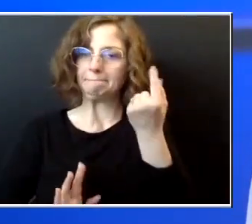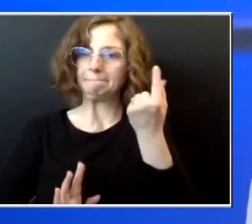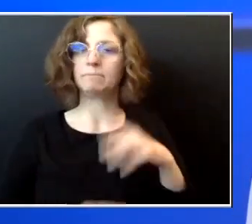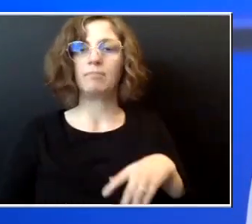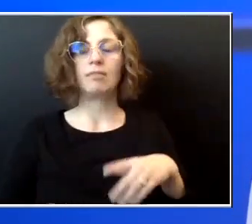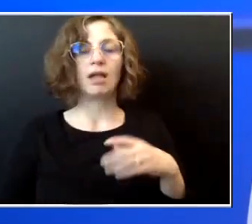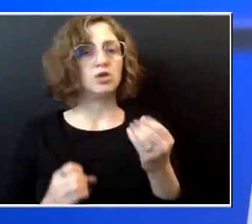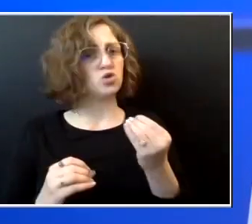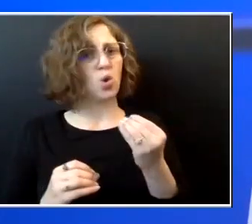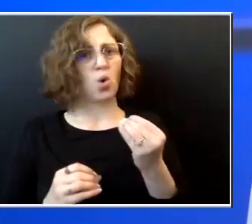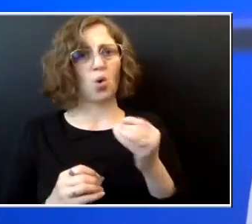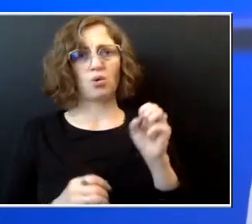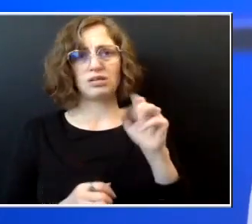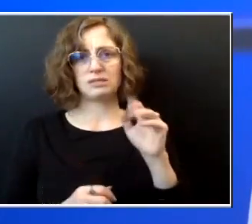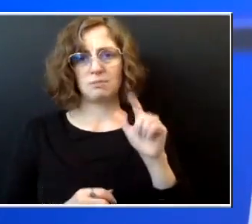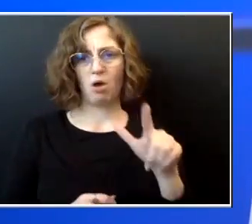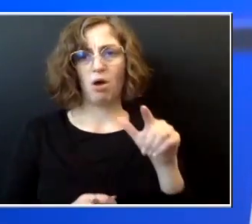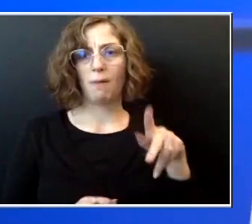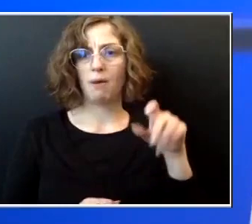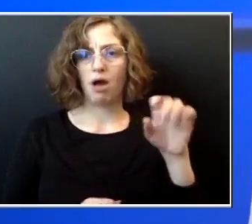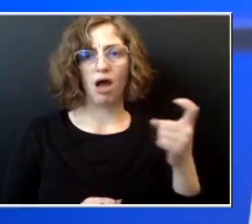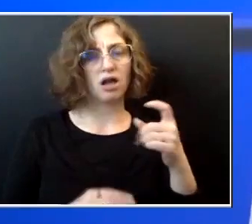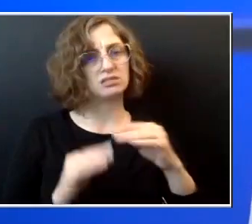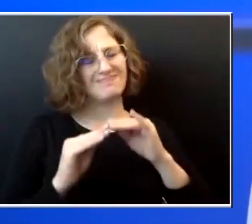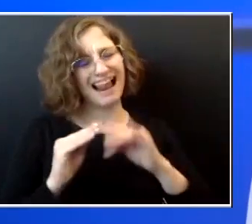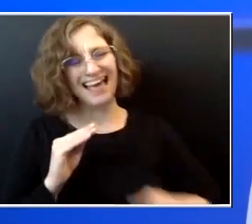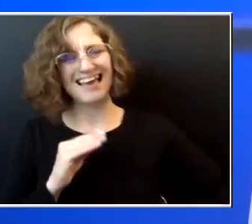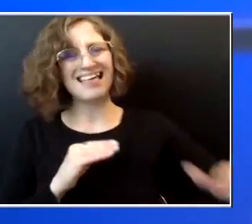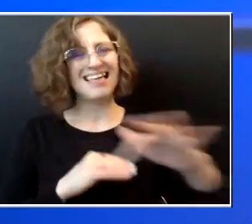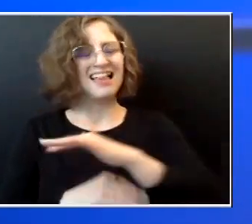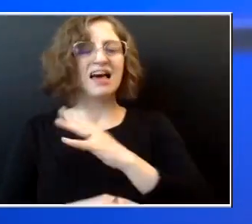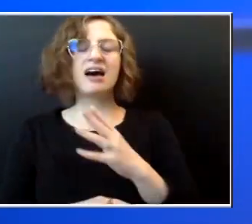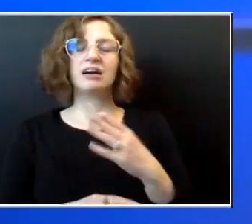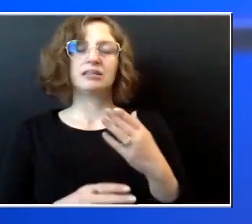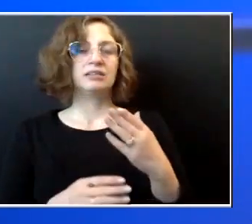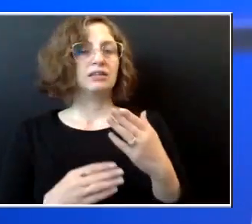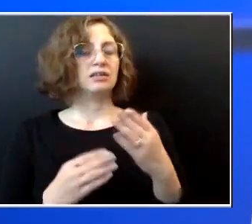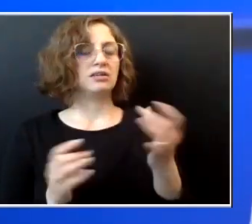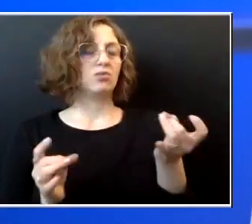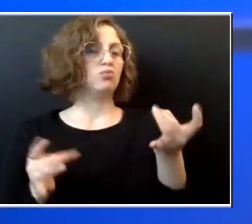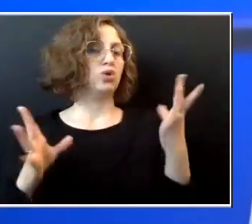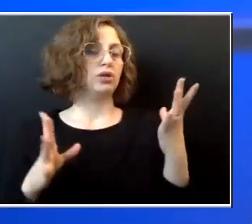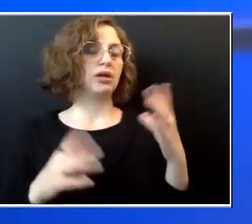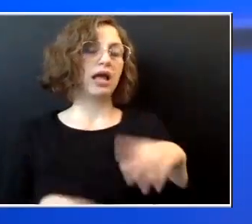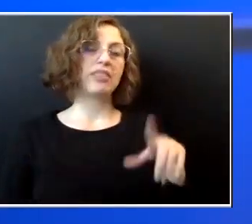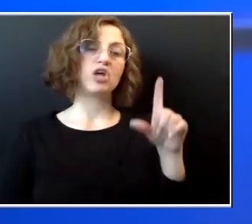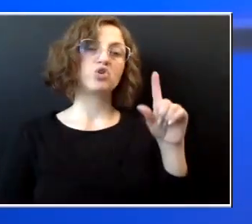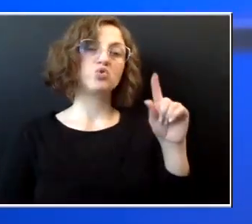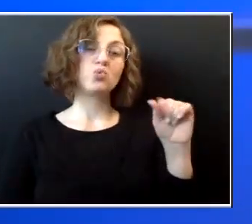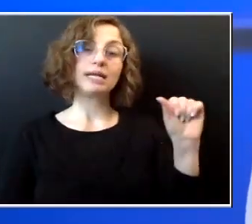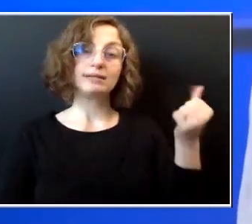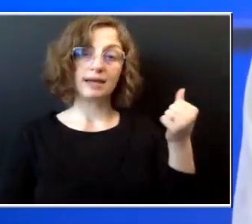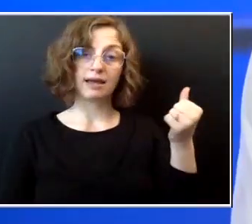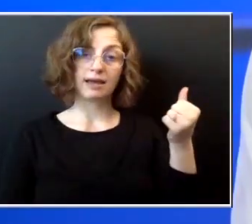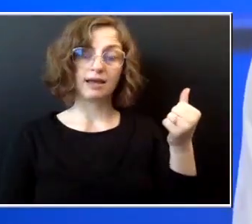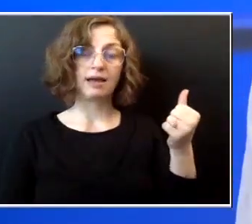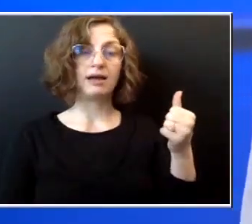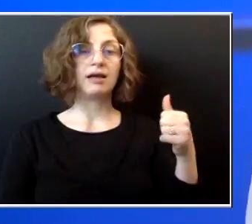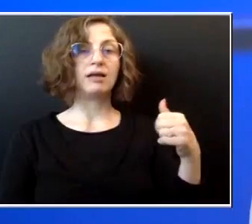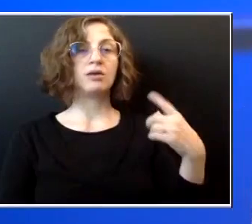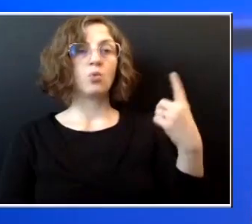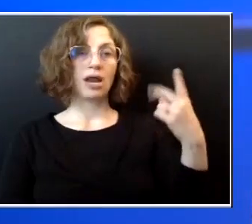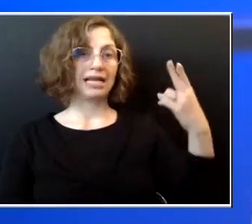pandemic that almost got overlooked. In 2010, a historian named Jim Downs, who came and gave us a great talk just a few months ago